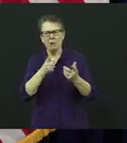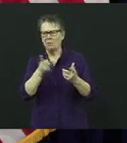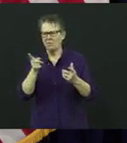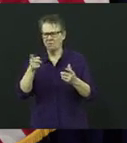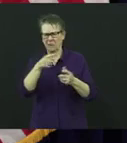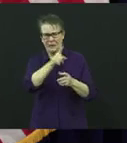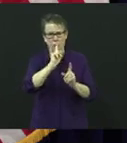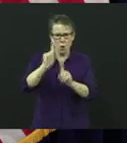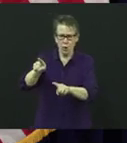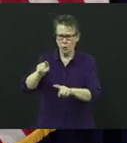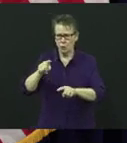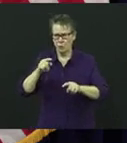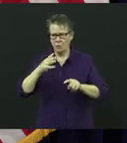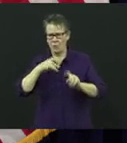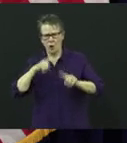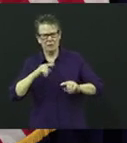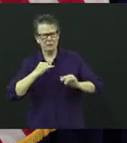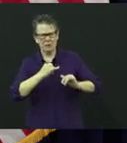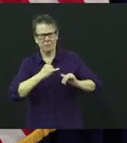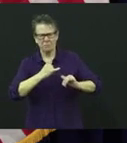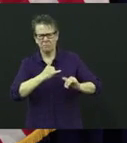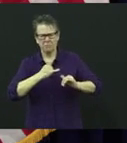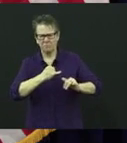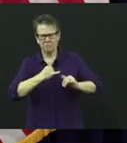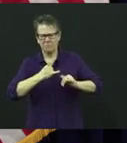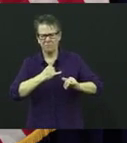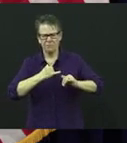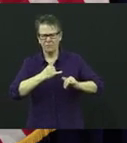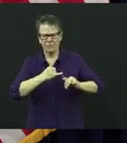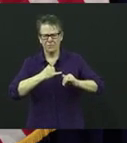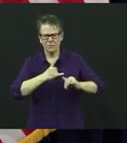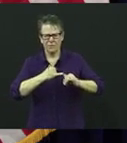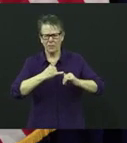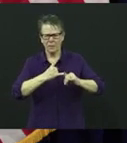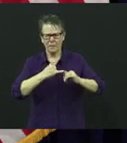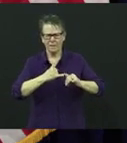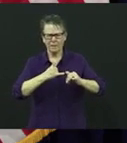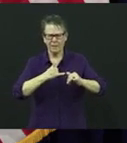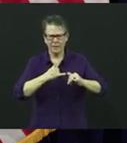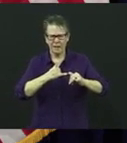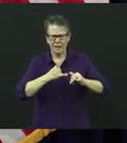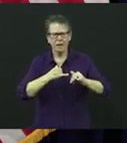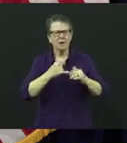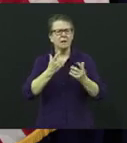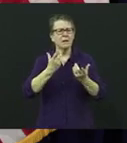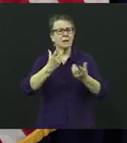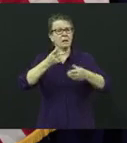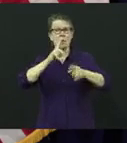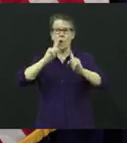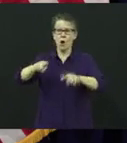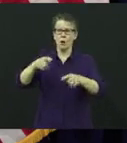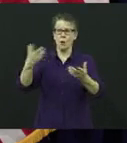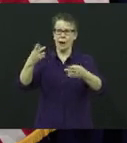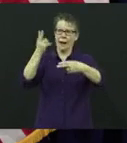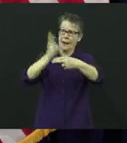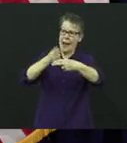So we think folks should be staying at home, and I think he agrees with that. And why should you go out? You should go out only to get